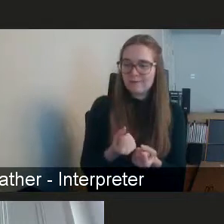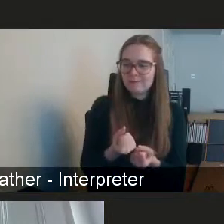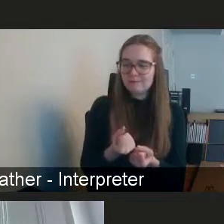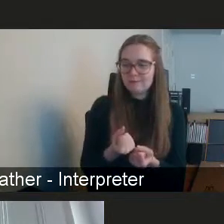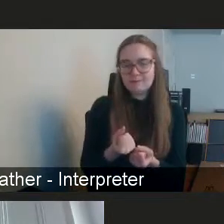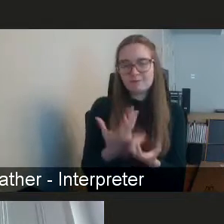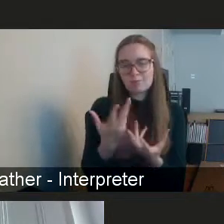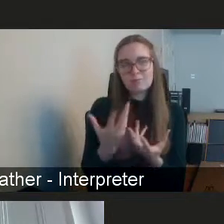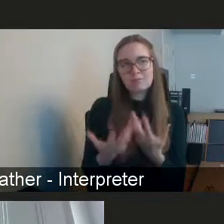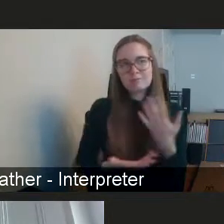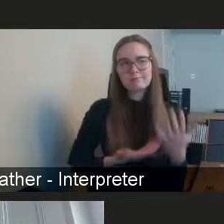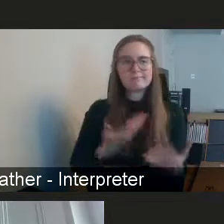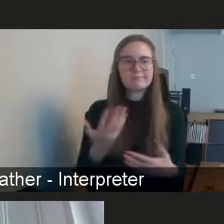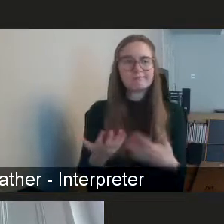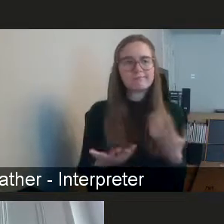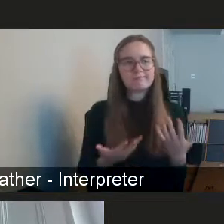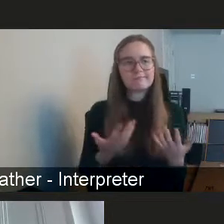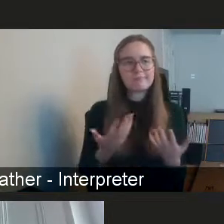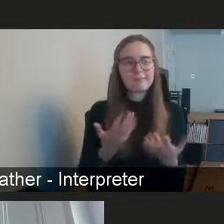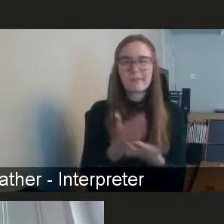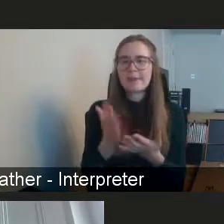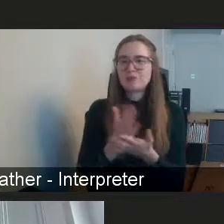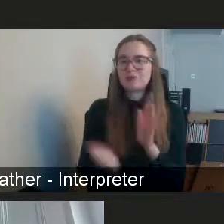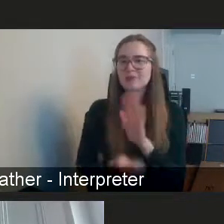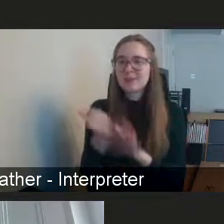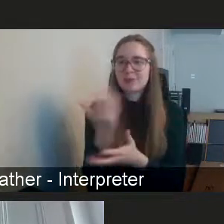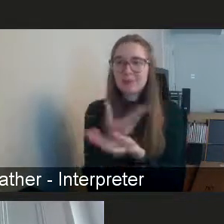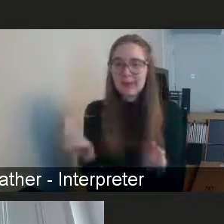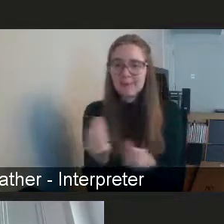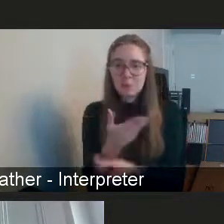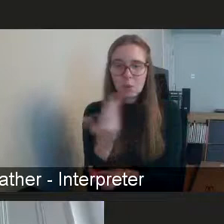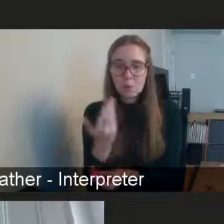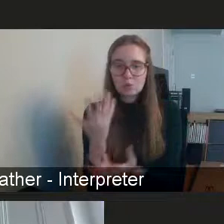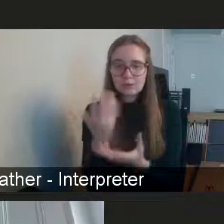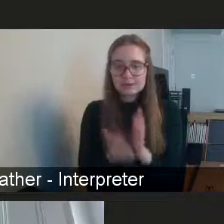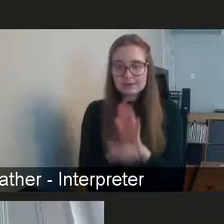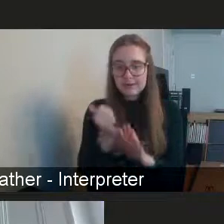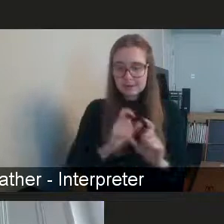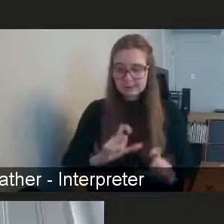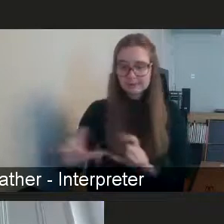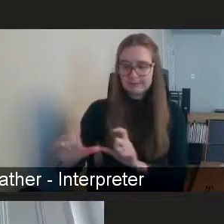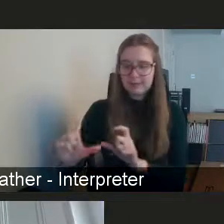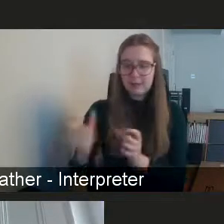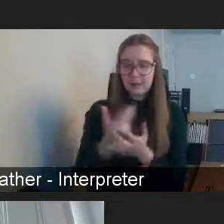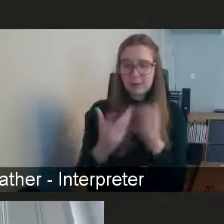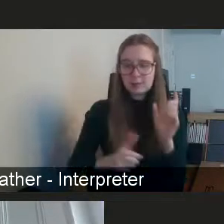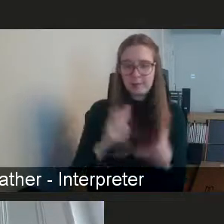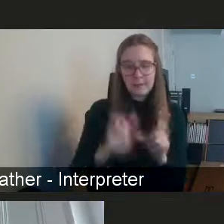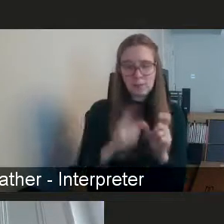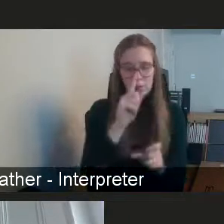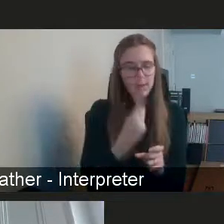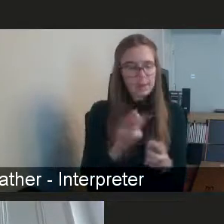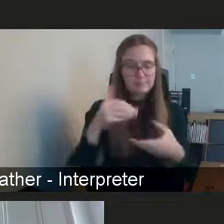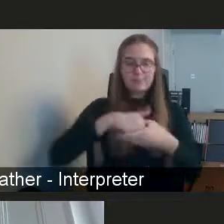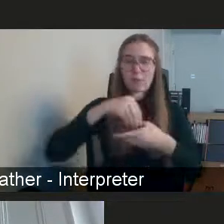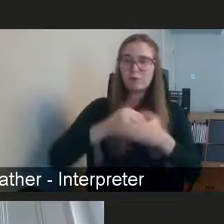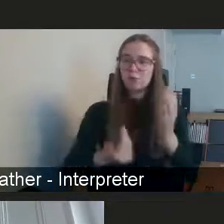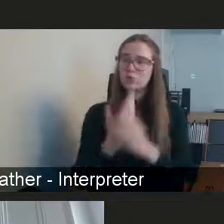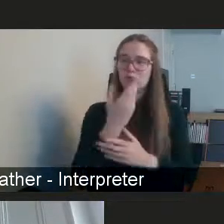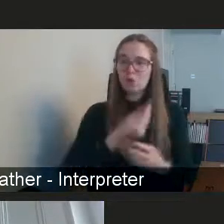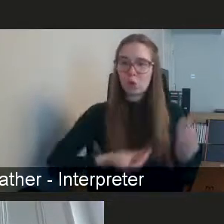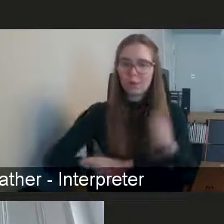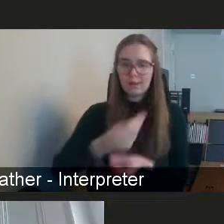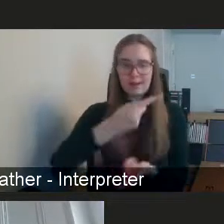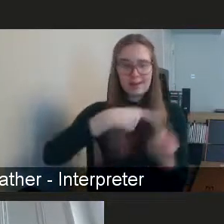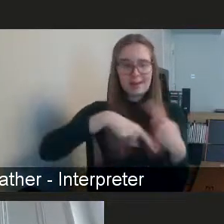we don't have, you know, a skills gap and, you know, huge numbers of people unable to participate in the new economy.